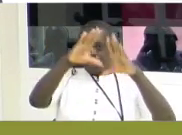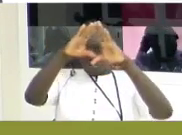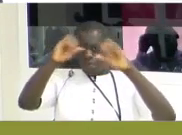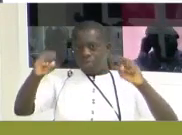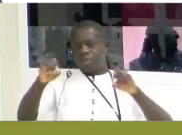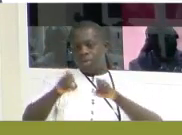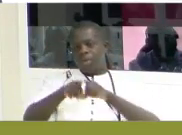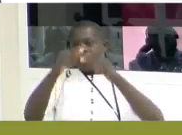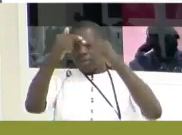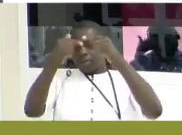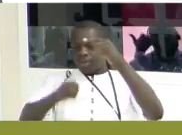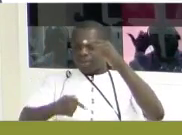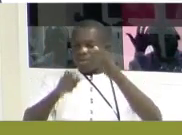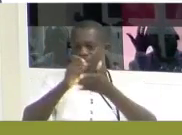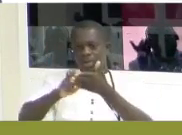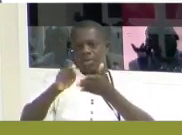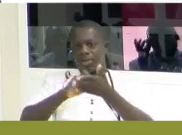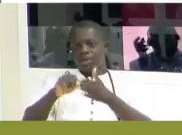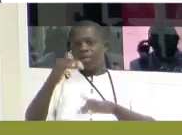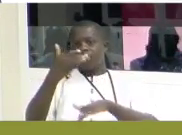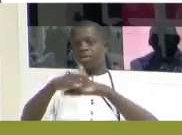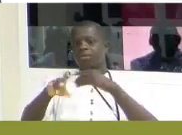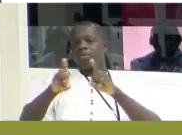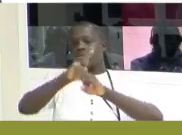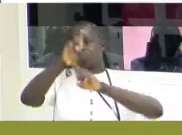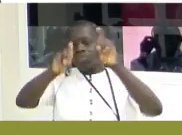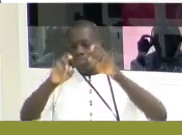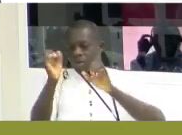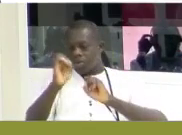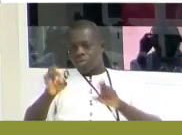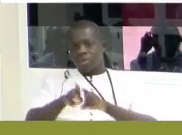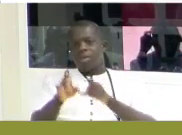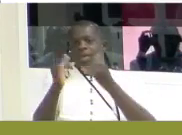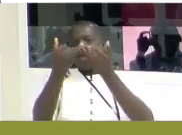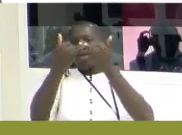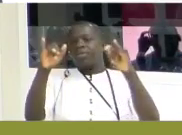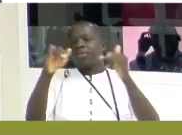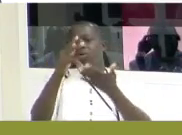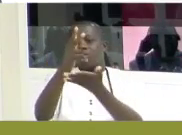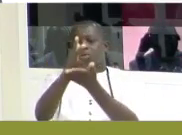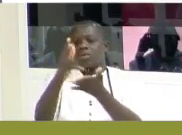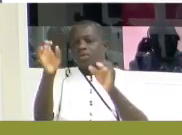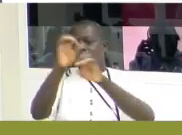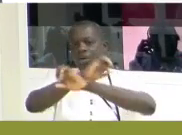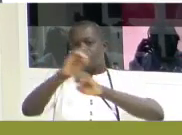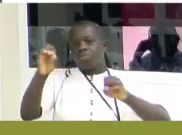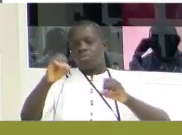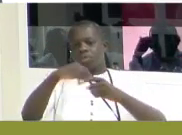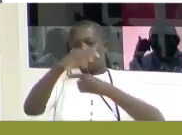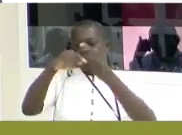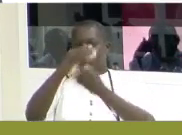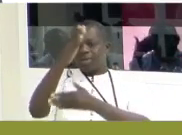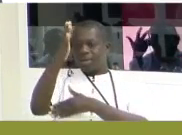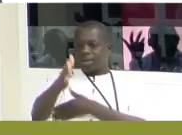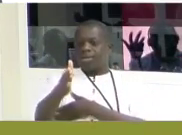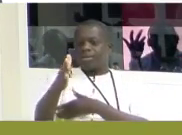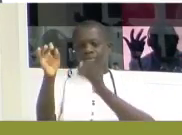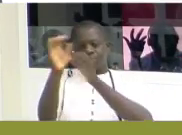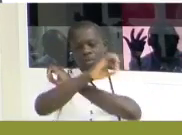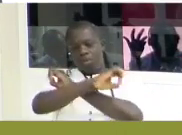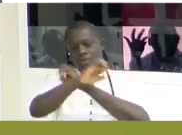Usman took my statement without cautioning me. There was no independent witness. He didn't tell me about my rights. And